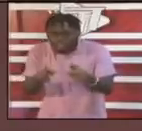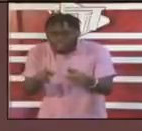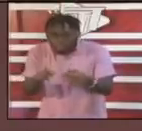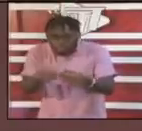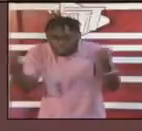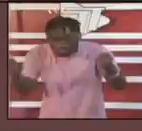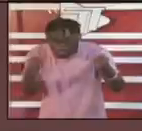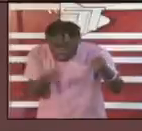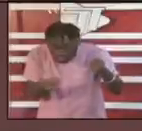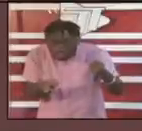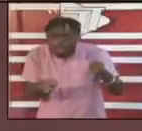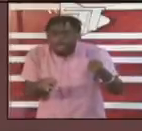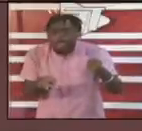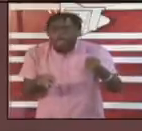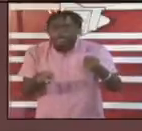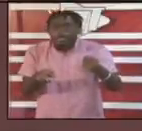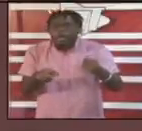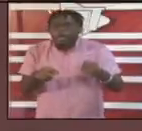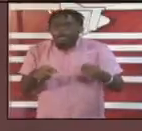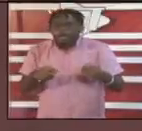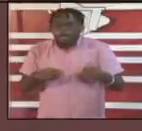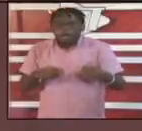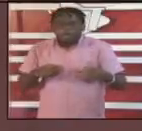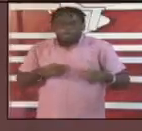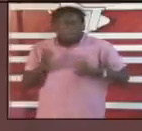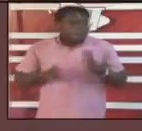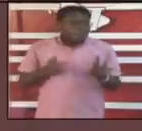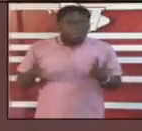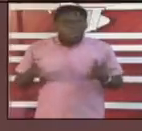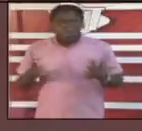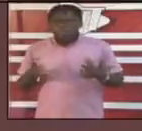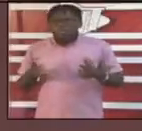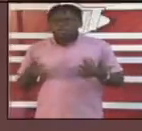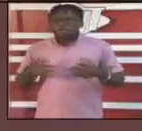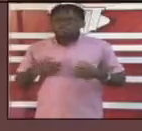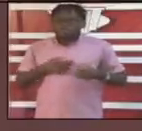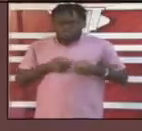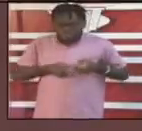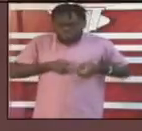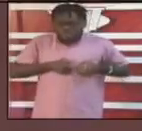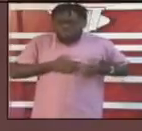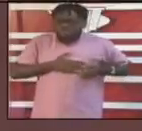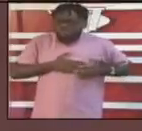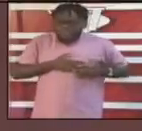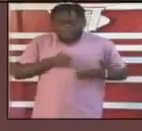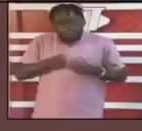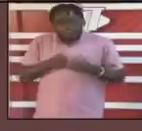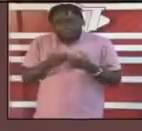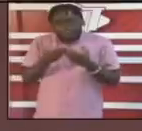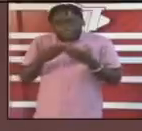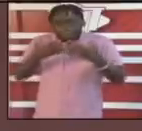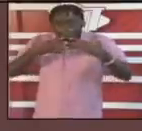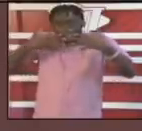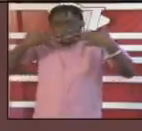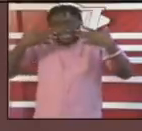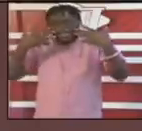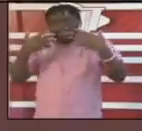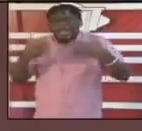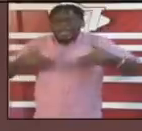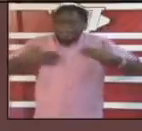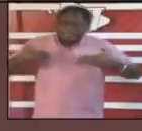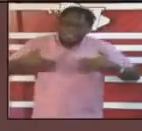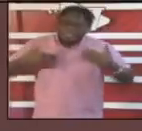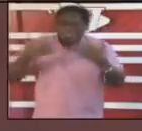emotions. Your child will remember how you respond. I remember listening to a radio